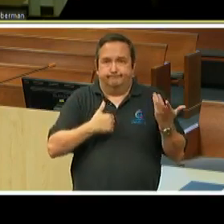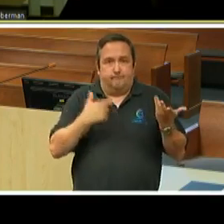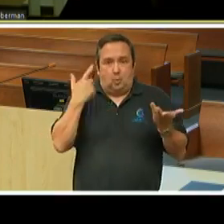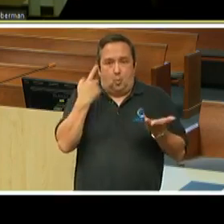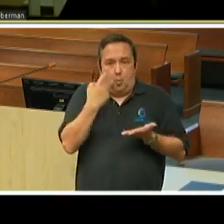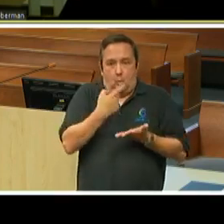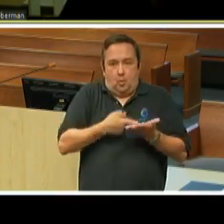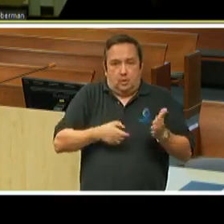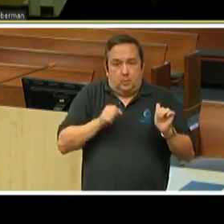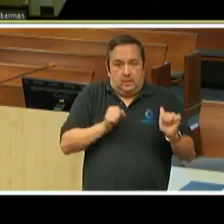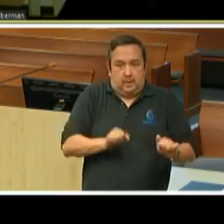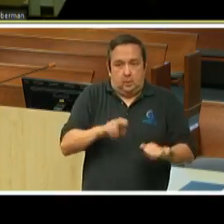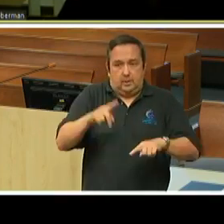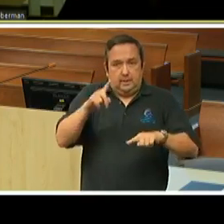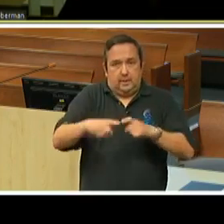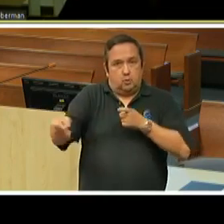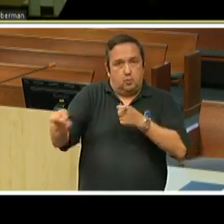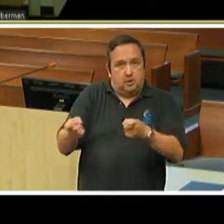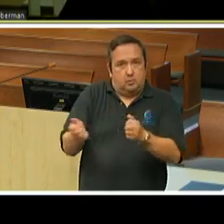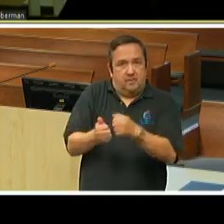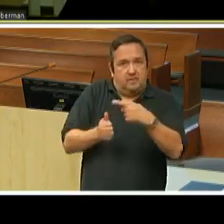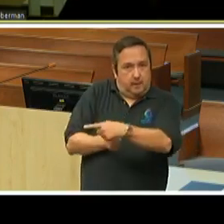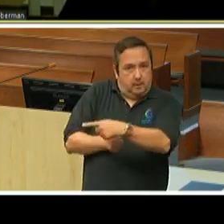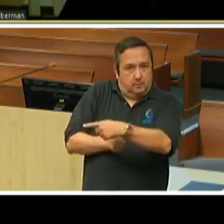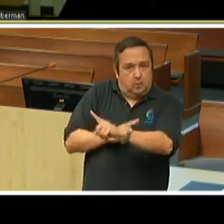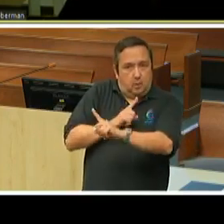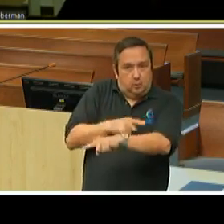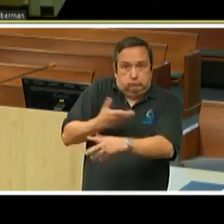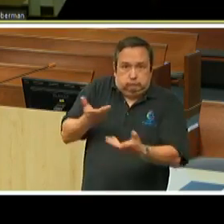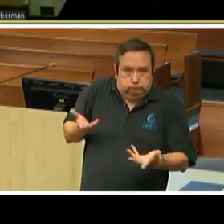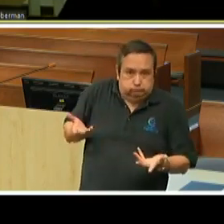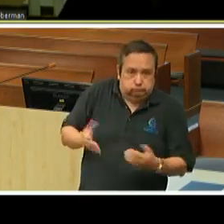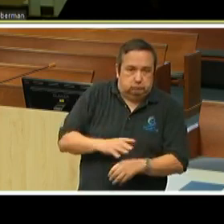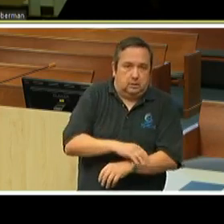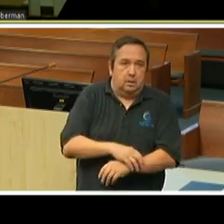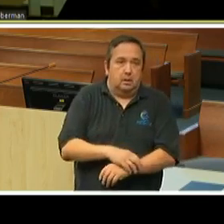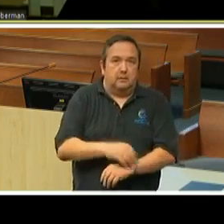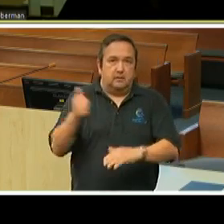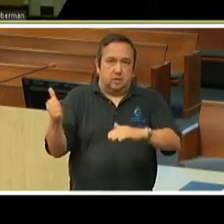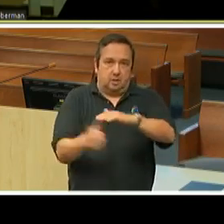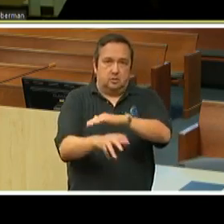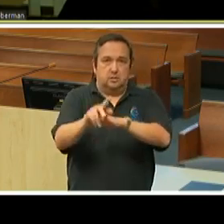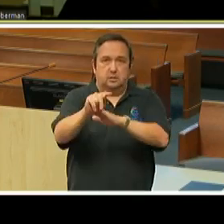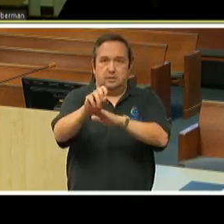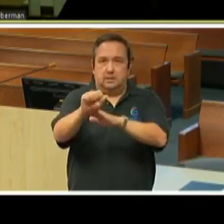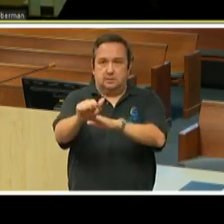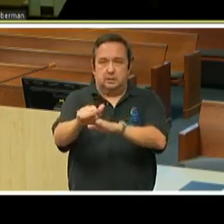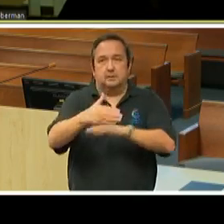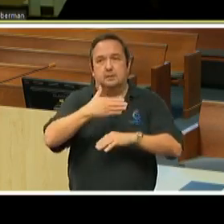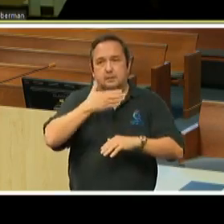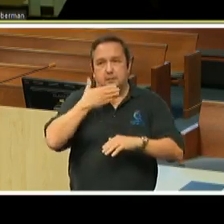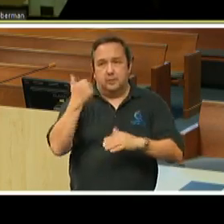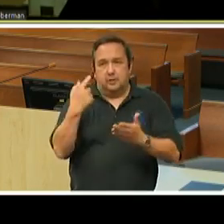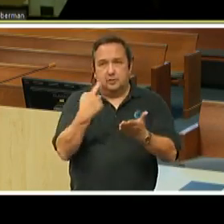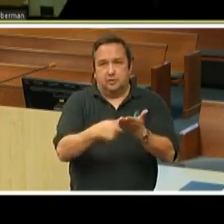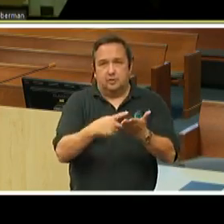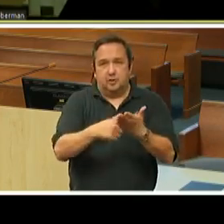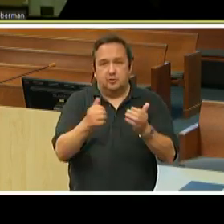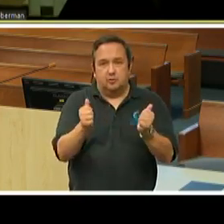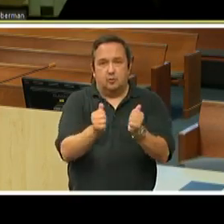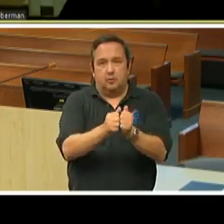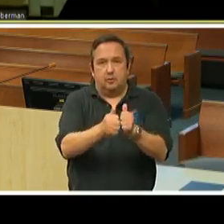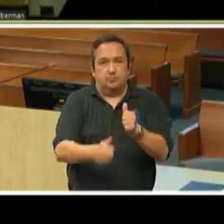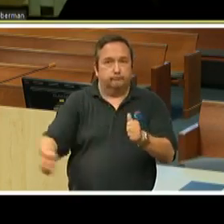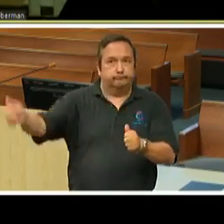or can't regulate as far as the airport goes. That would be a better question